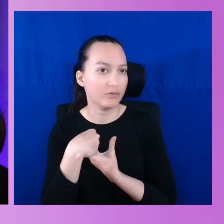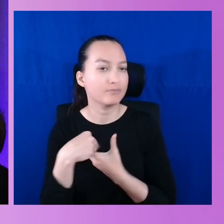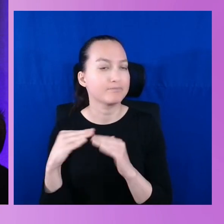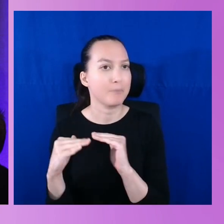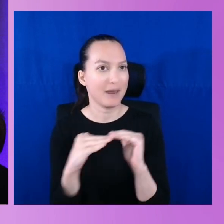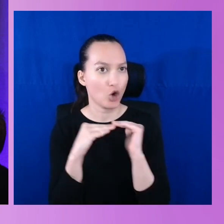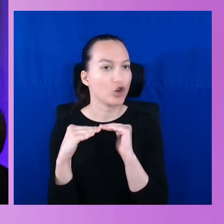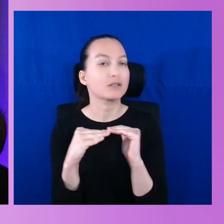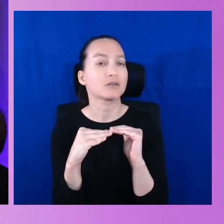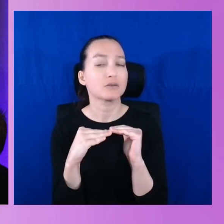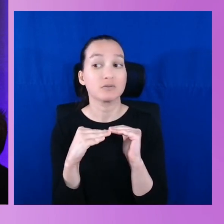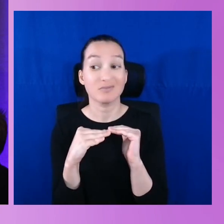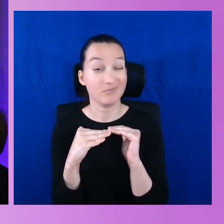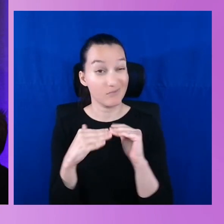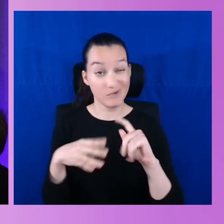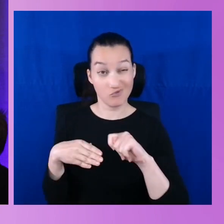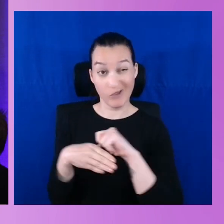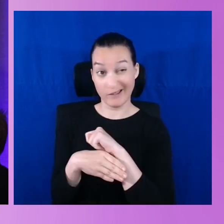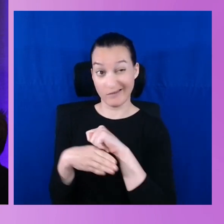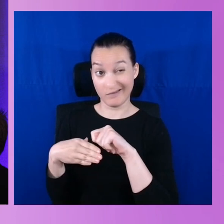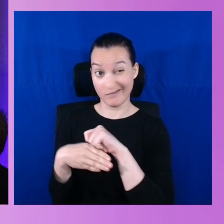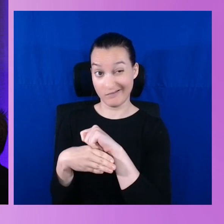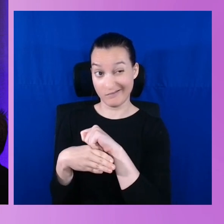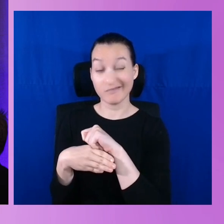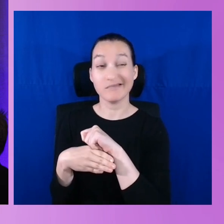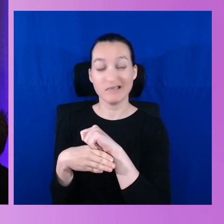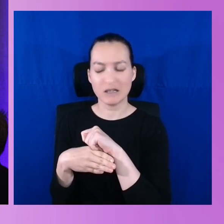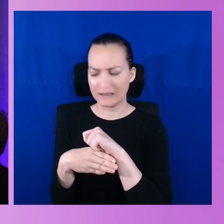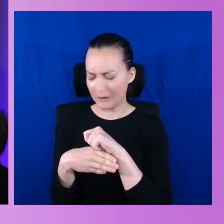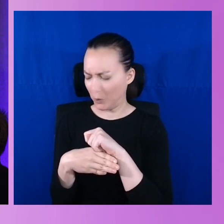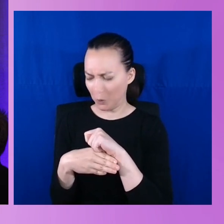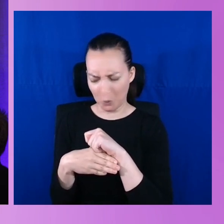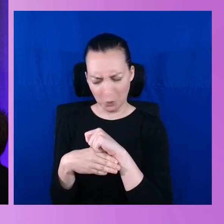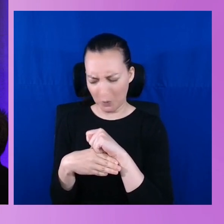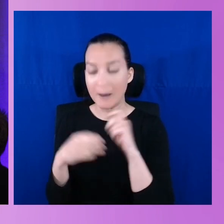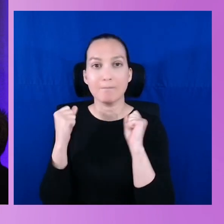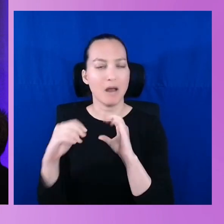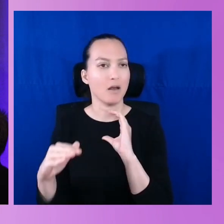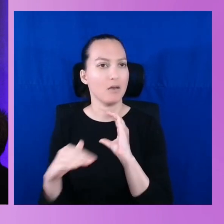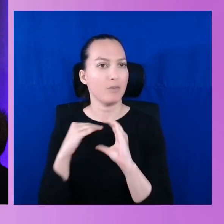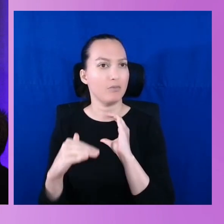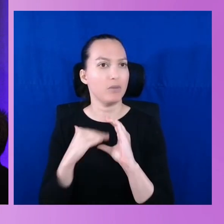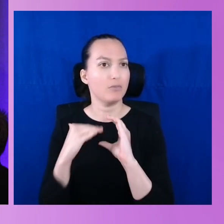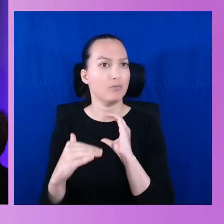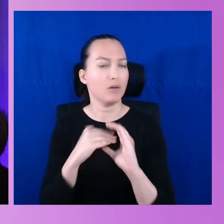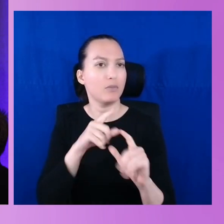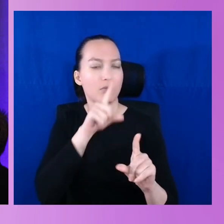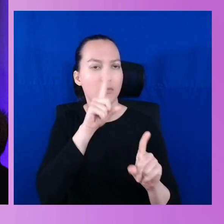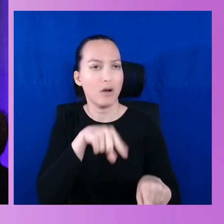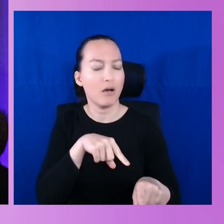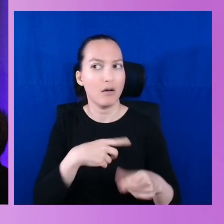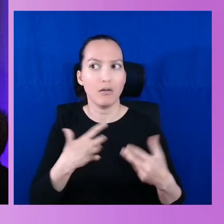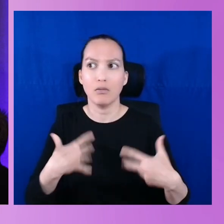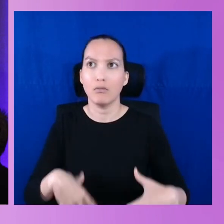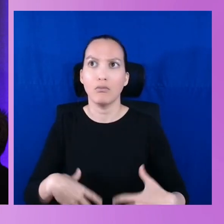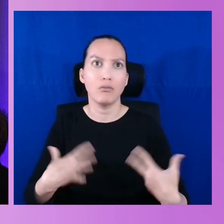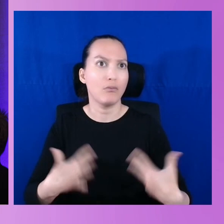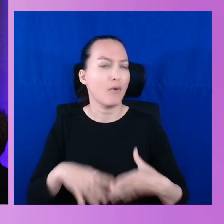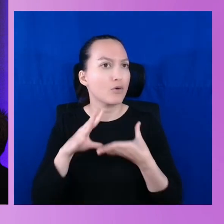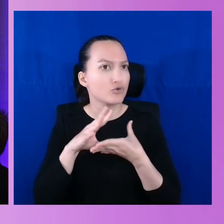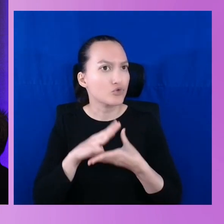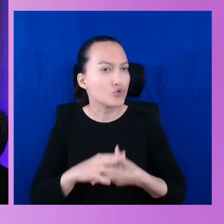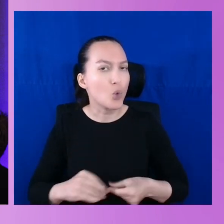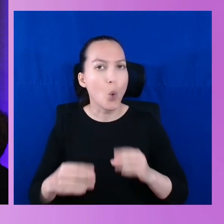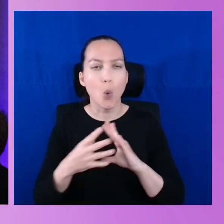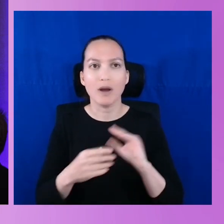And that training, I cannot even tell you how many email responses with so many stories from neurodiverse